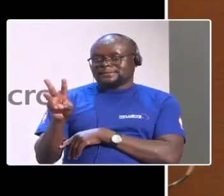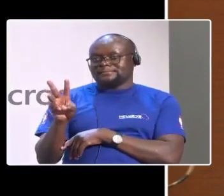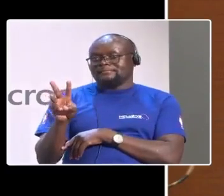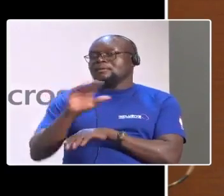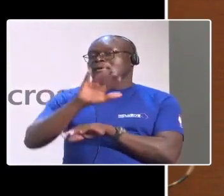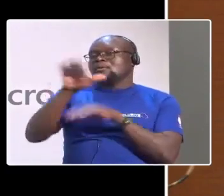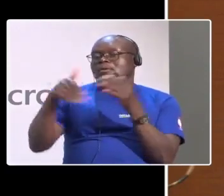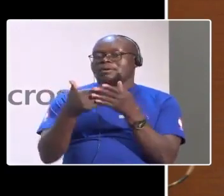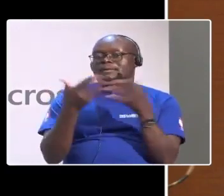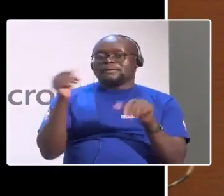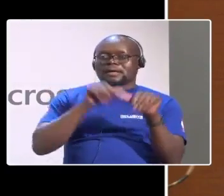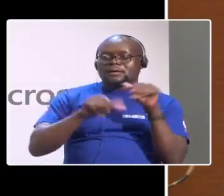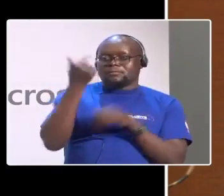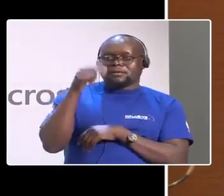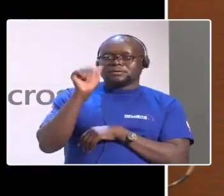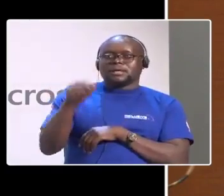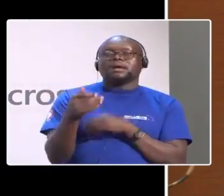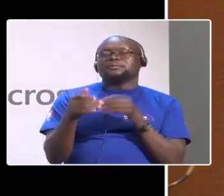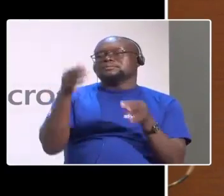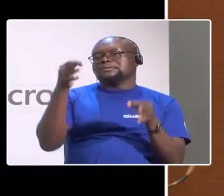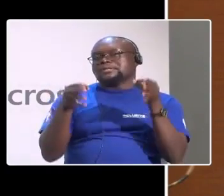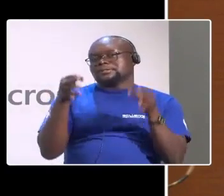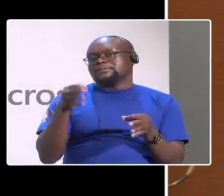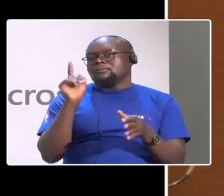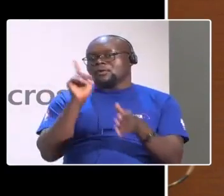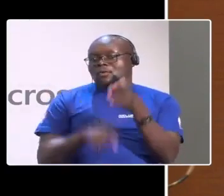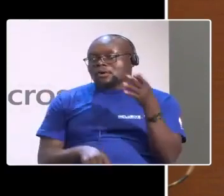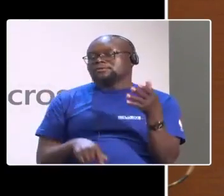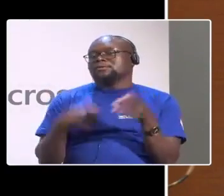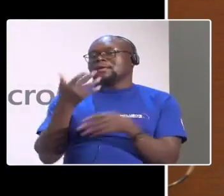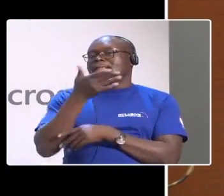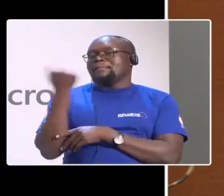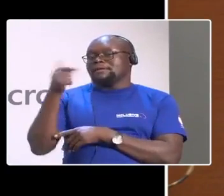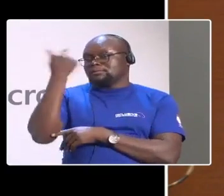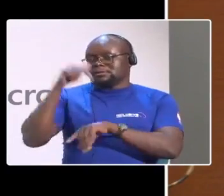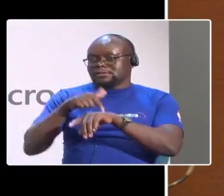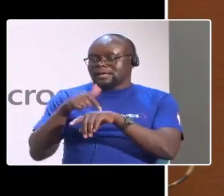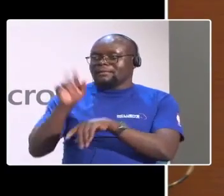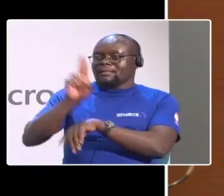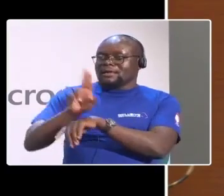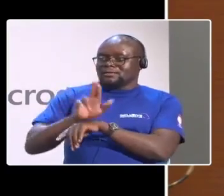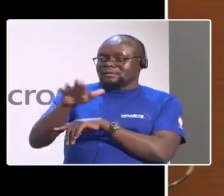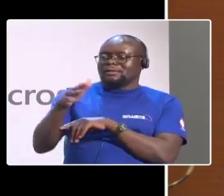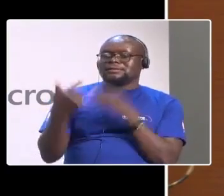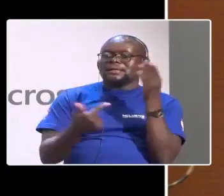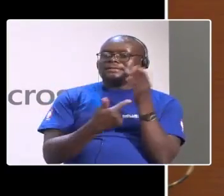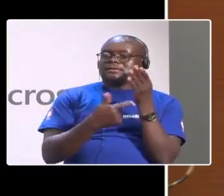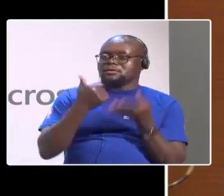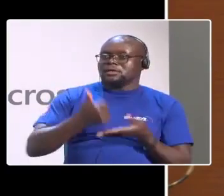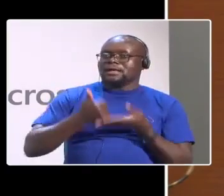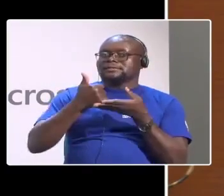all the things around, because they can judge what's the best. Because when they are using the assistive